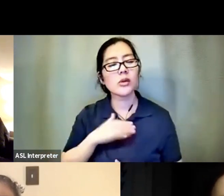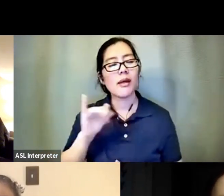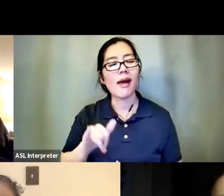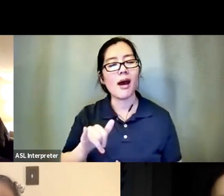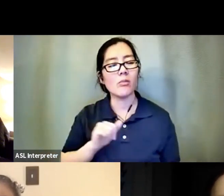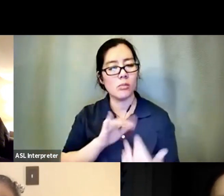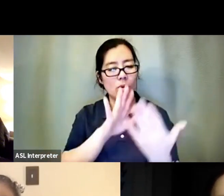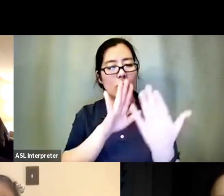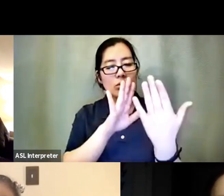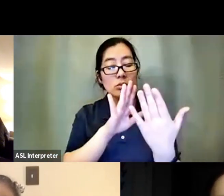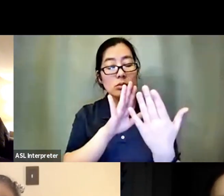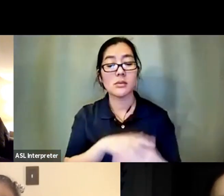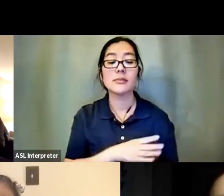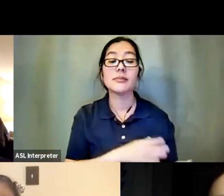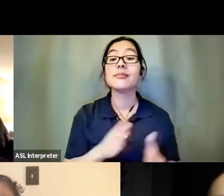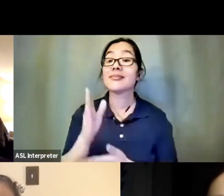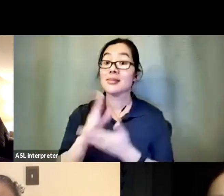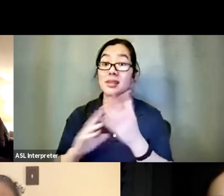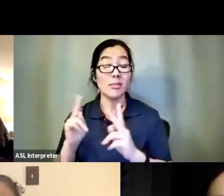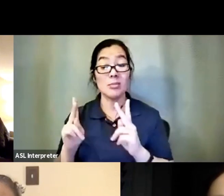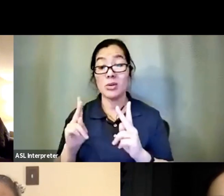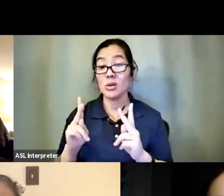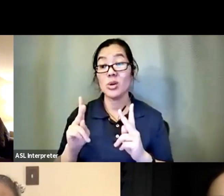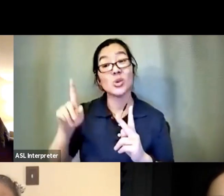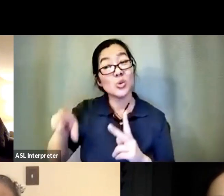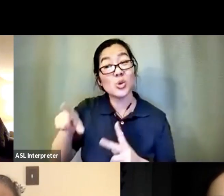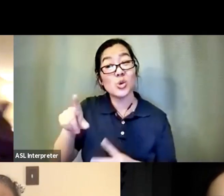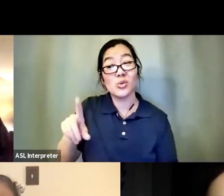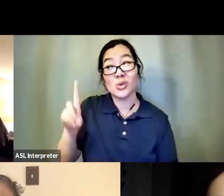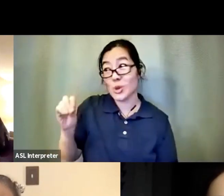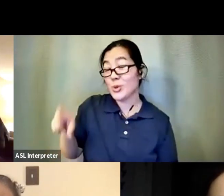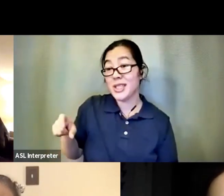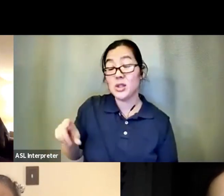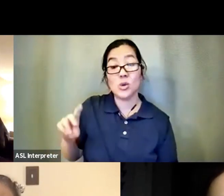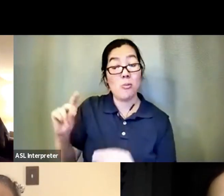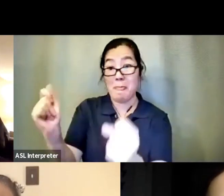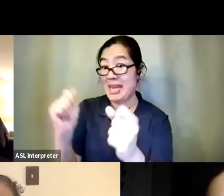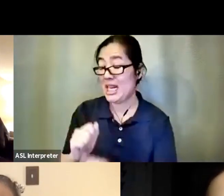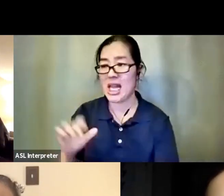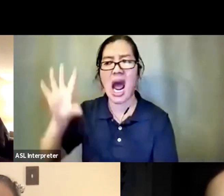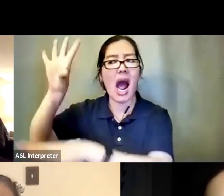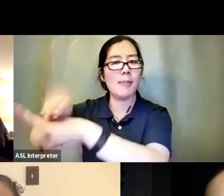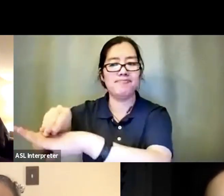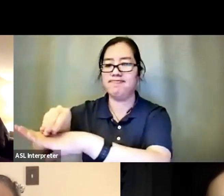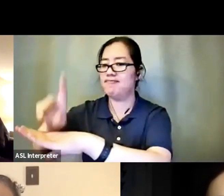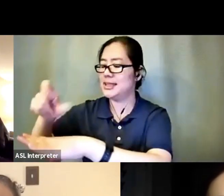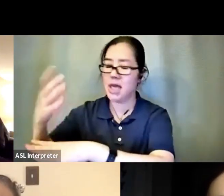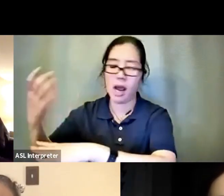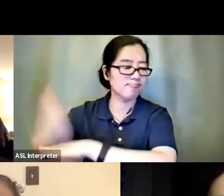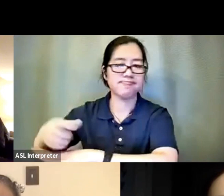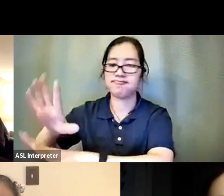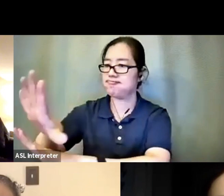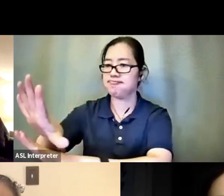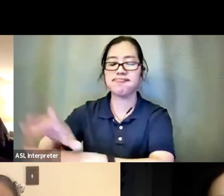people absolutely need to be shut down and called out. So I think there's a time and a place, for everything. But I'd love to hear.